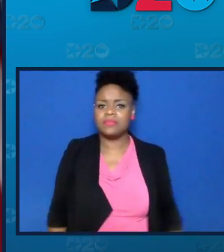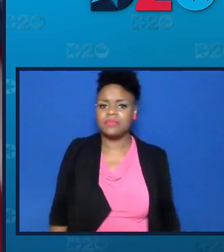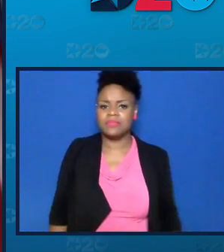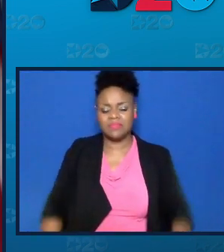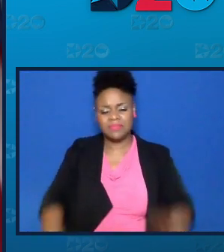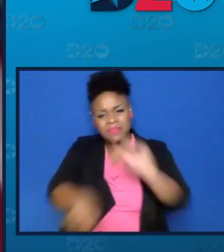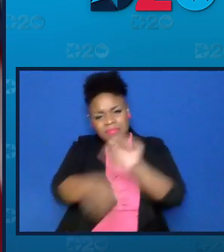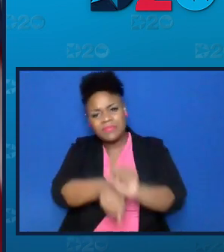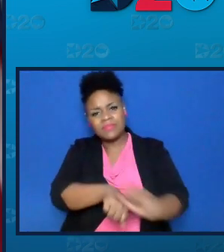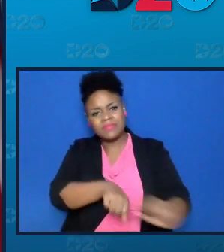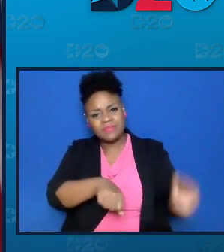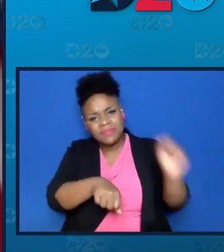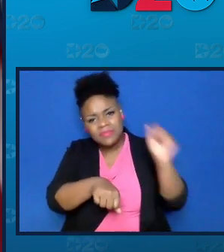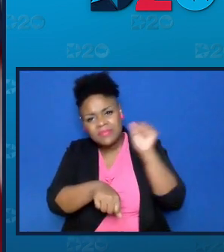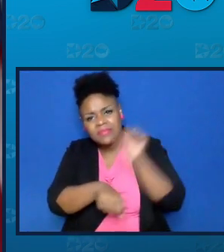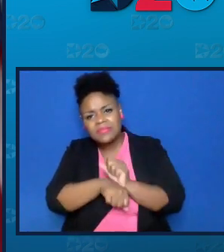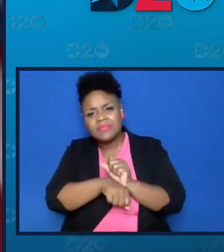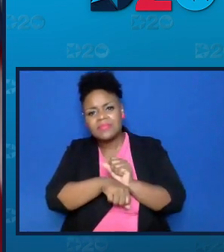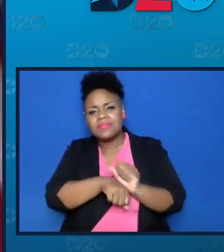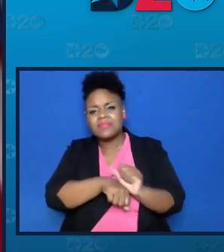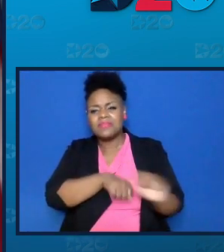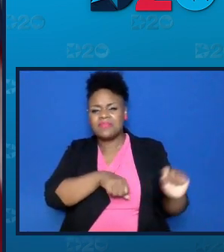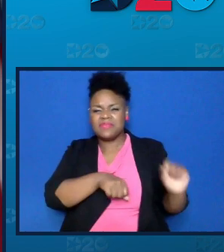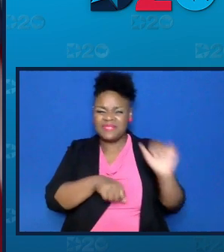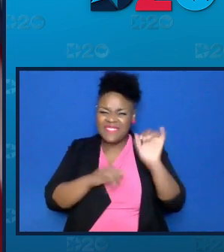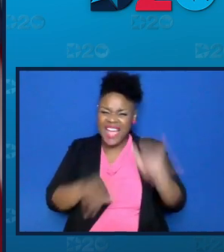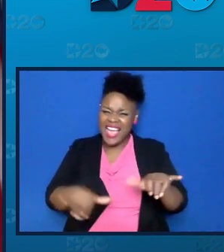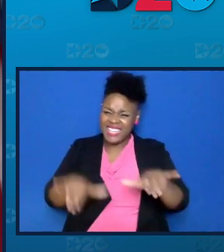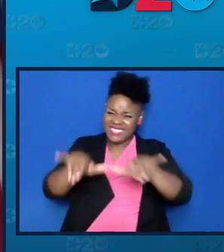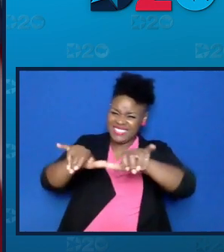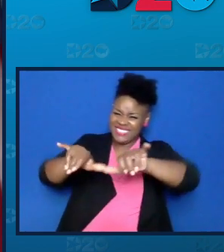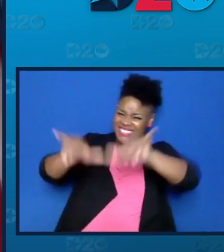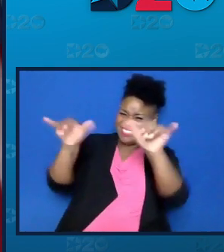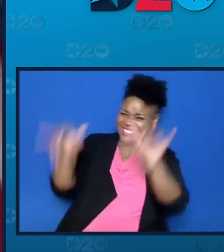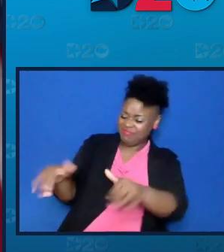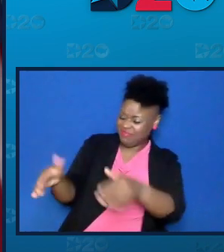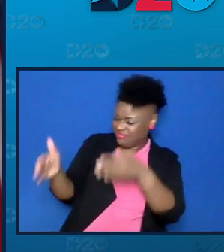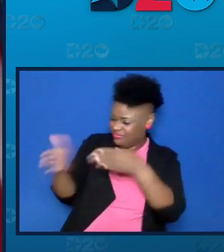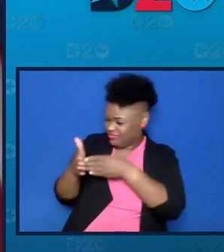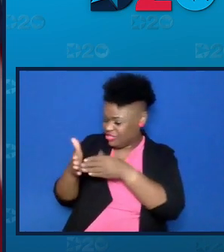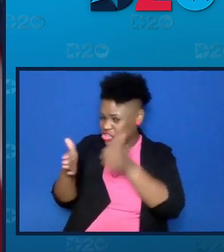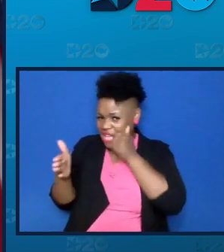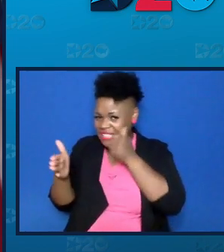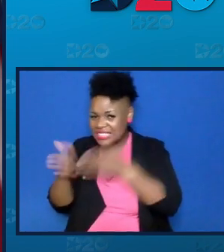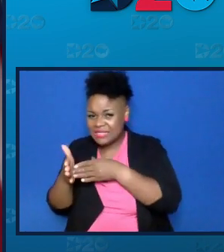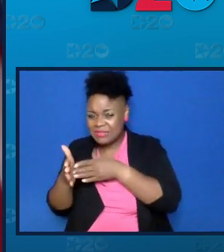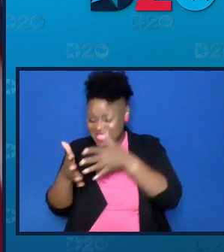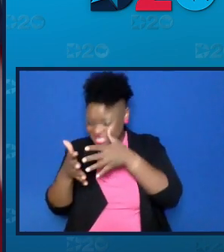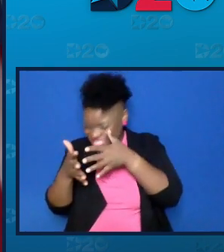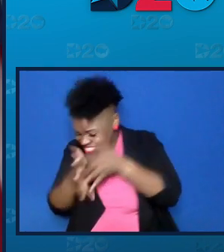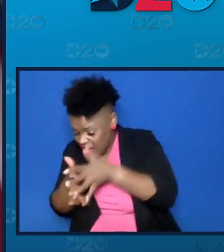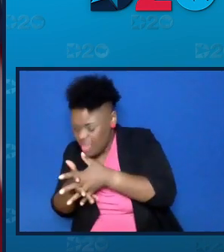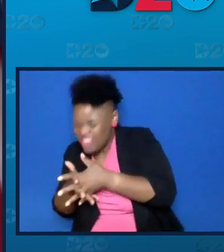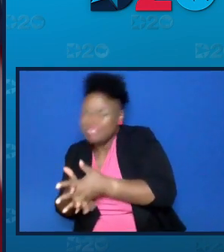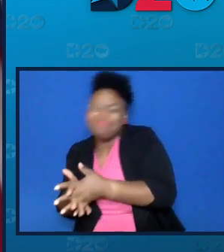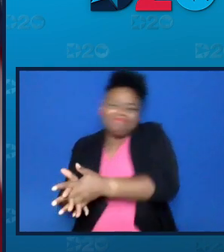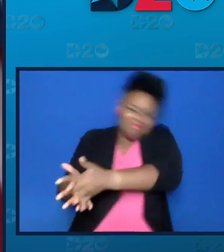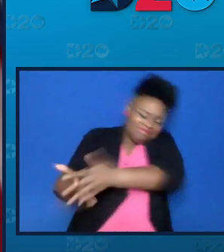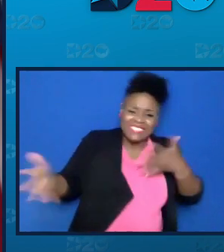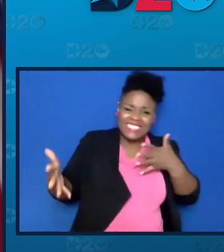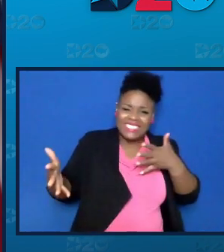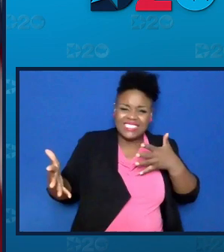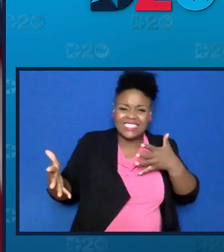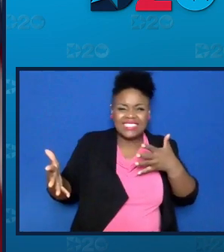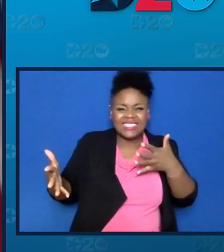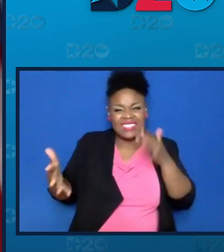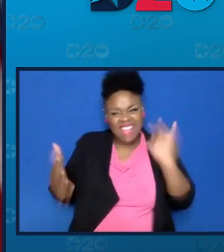of rooting out our systemic racism. You know, American history tells us that it's been in